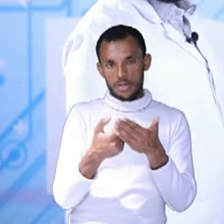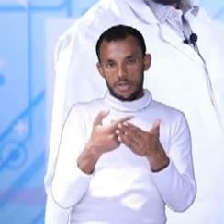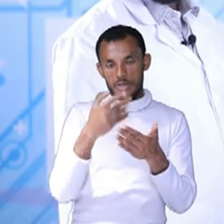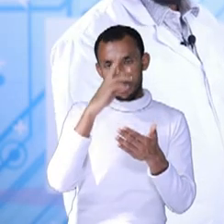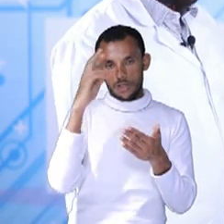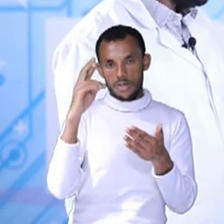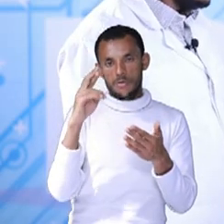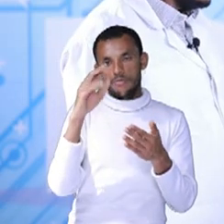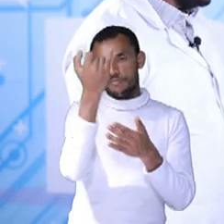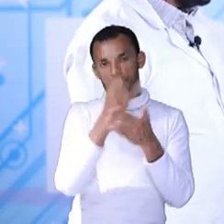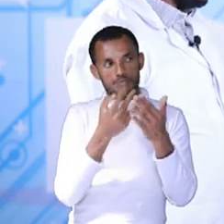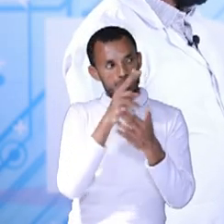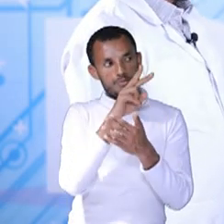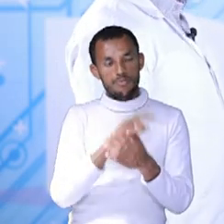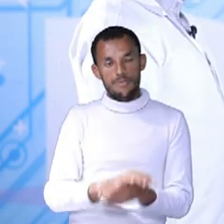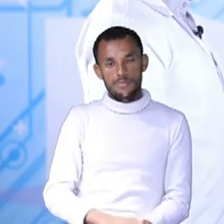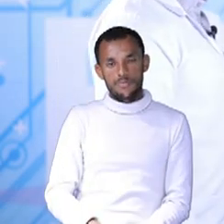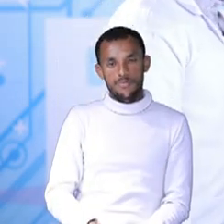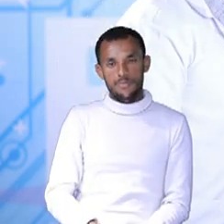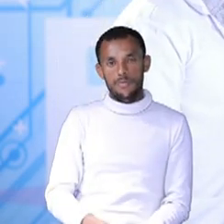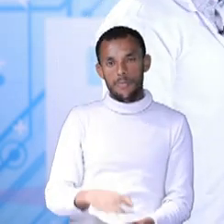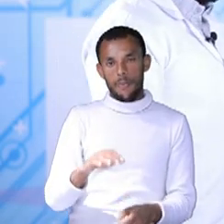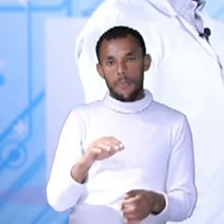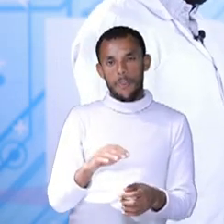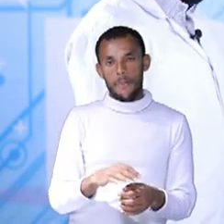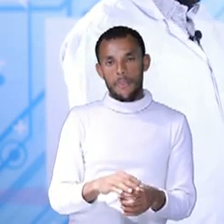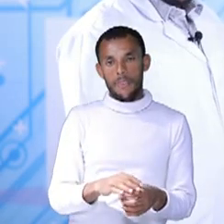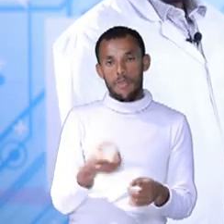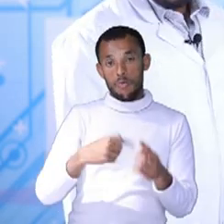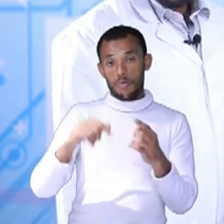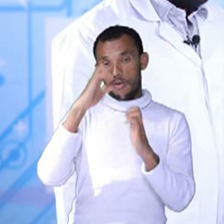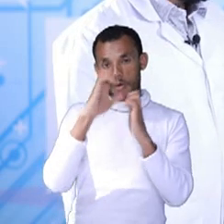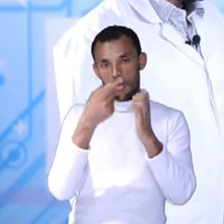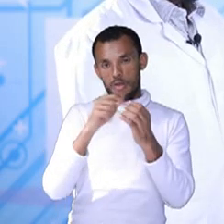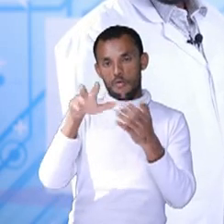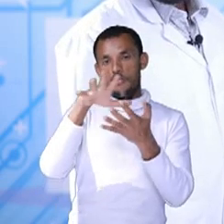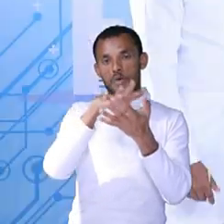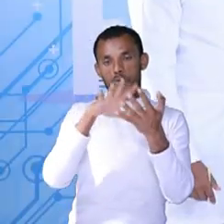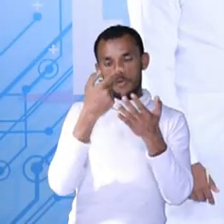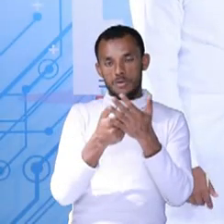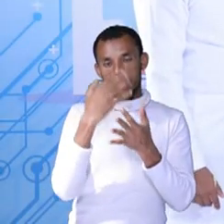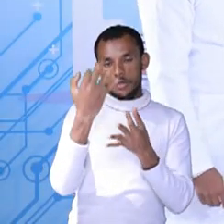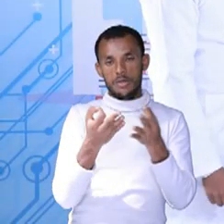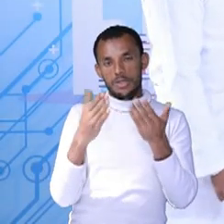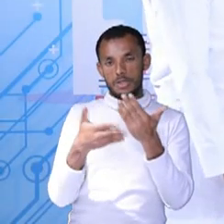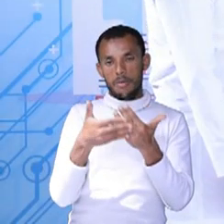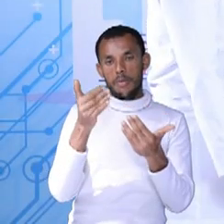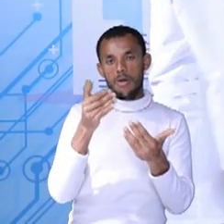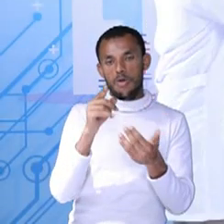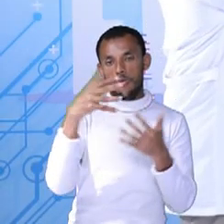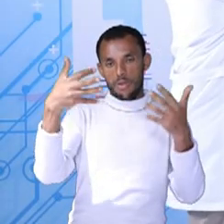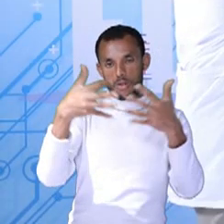a conical figure. So to evaluate the volume of this expression, simply